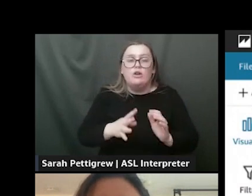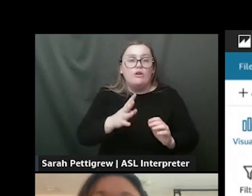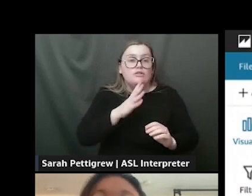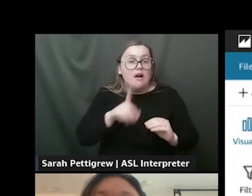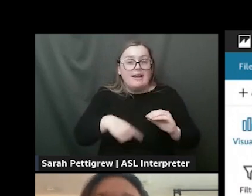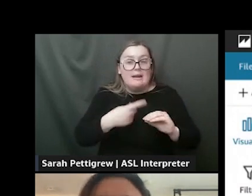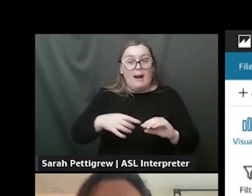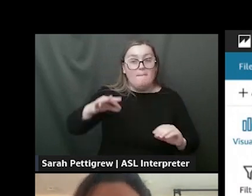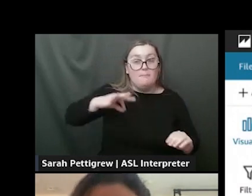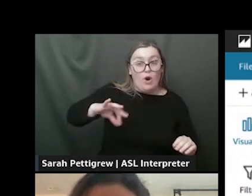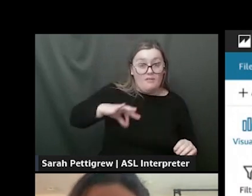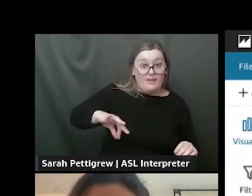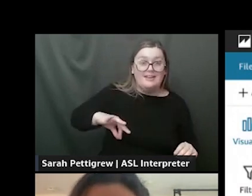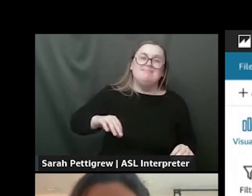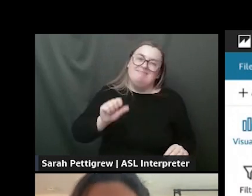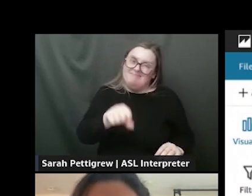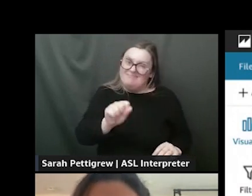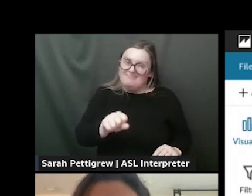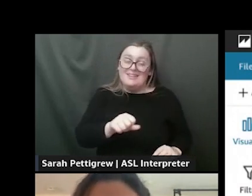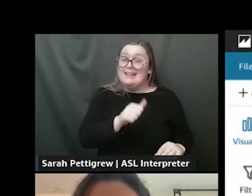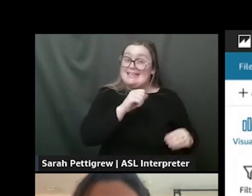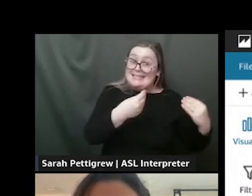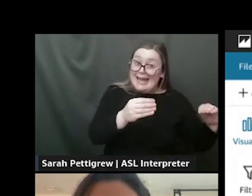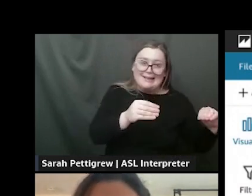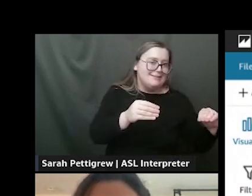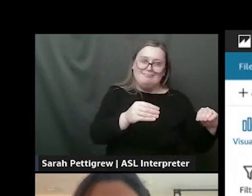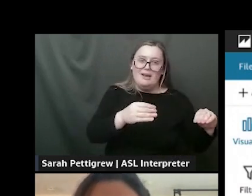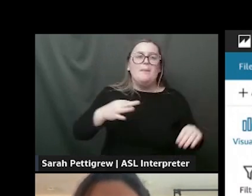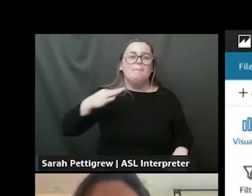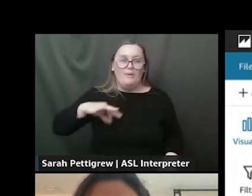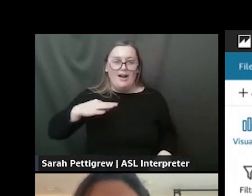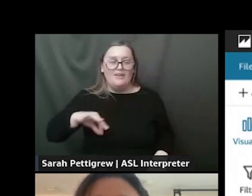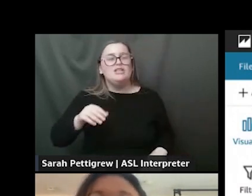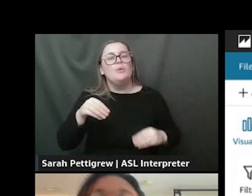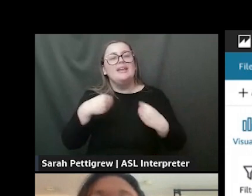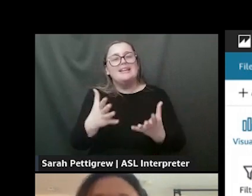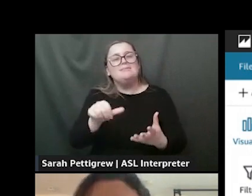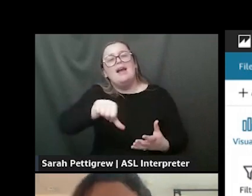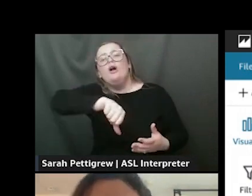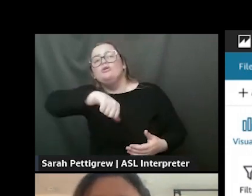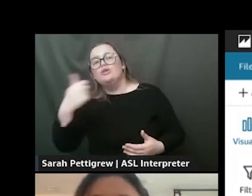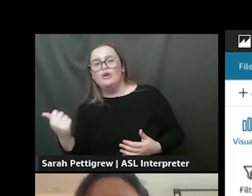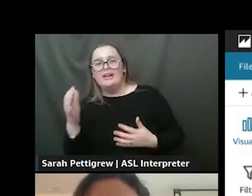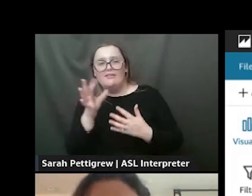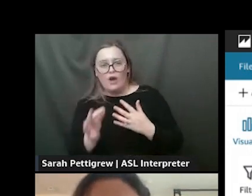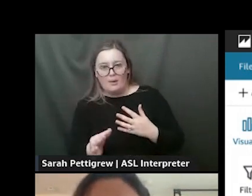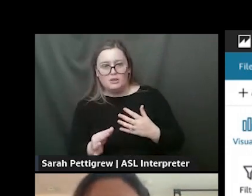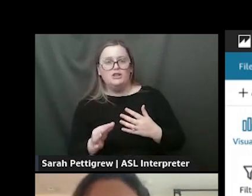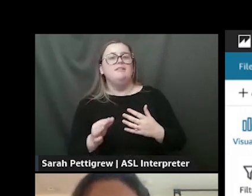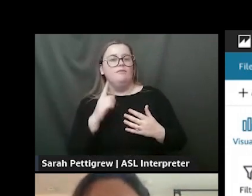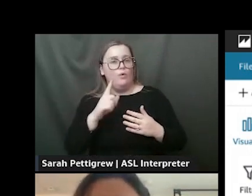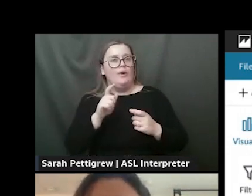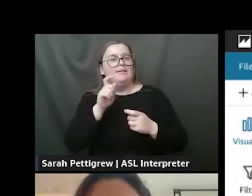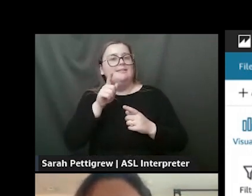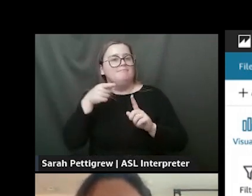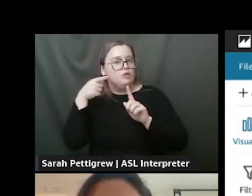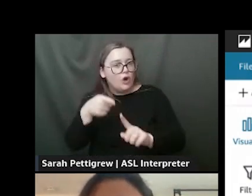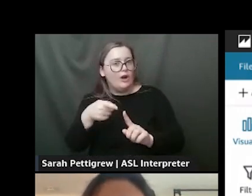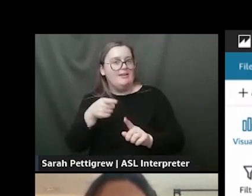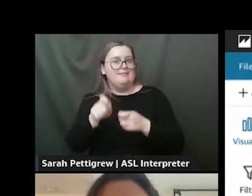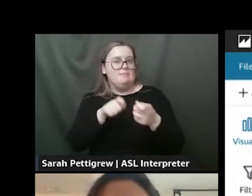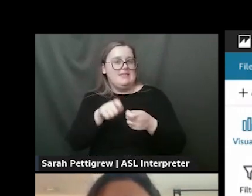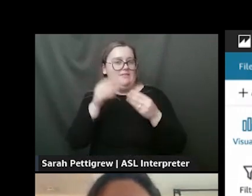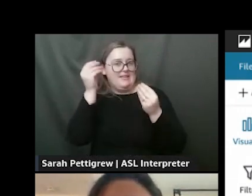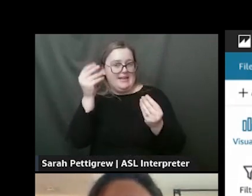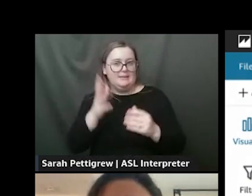And sure enough, I was. So it gives me an alternative question that more precisely targets specific data. Oh, wow. So I'm